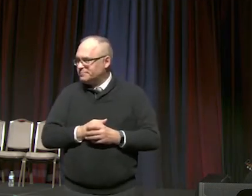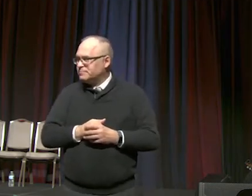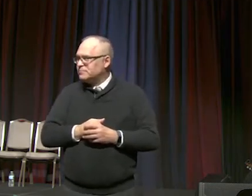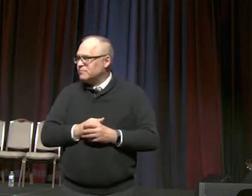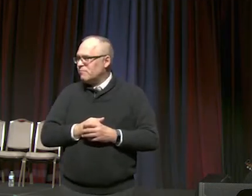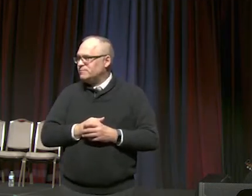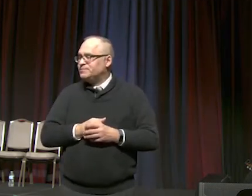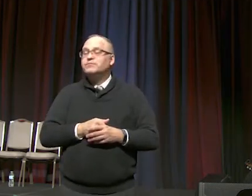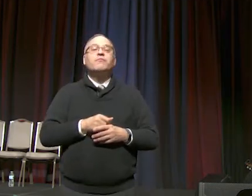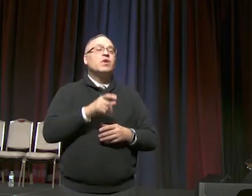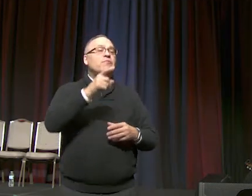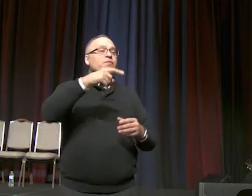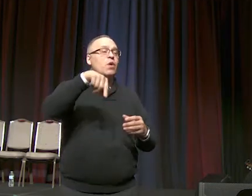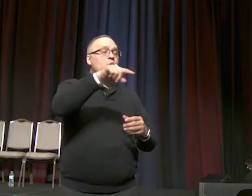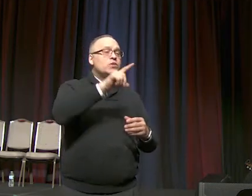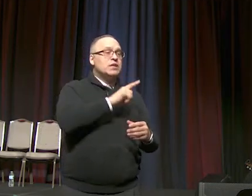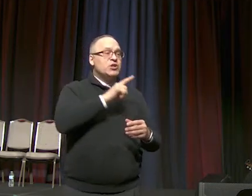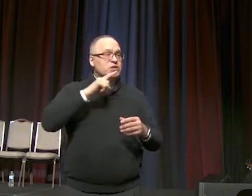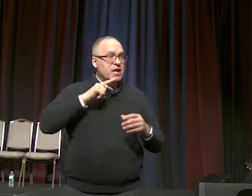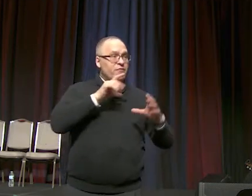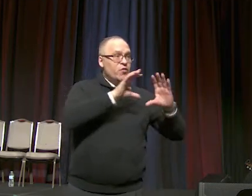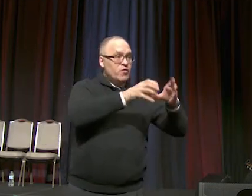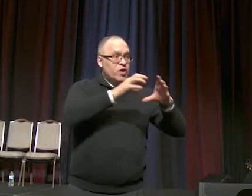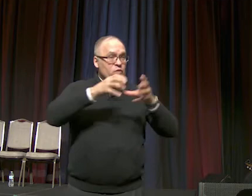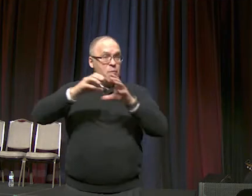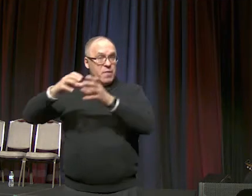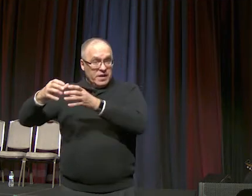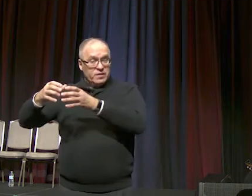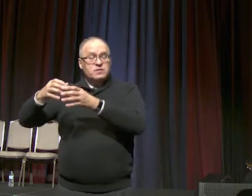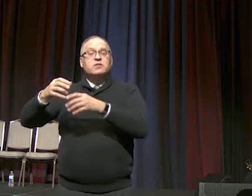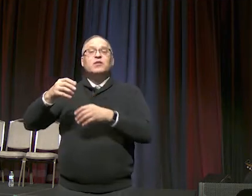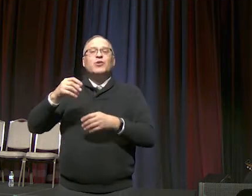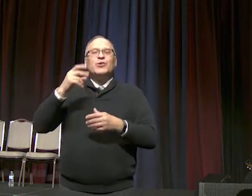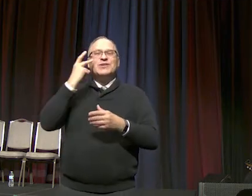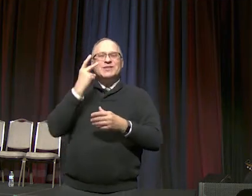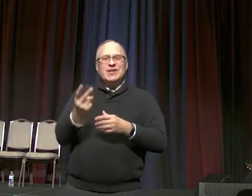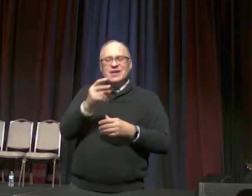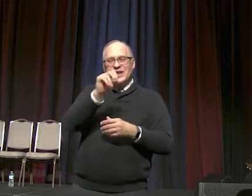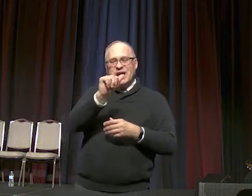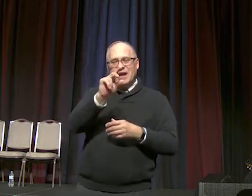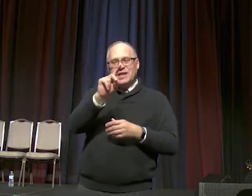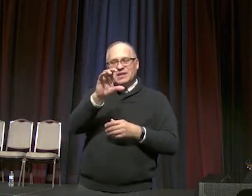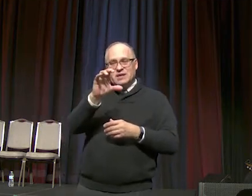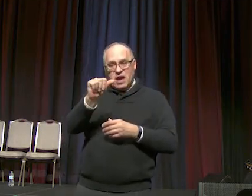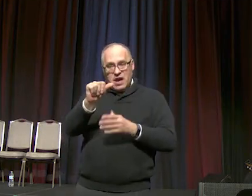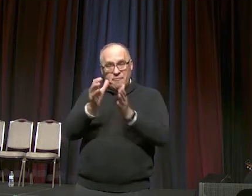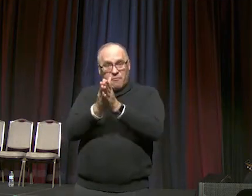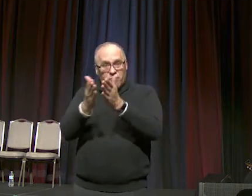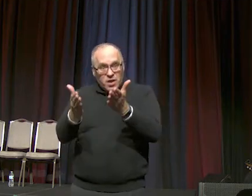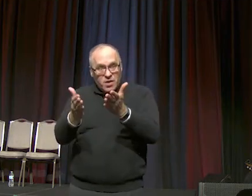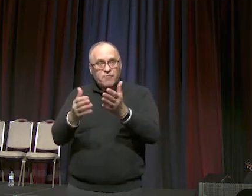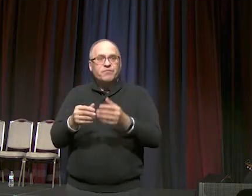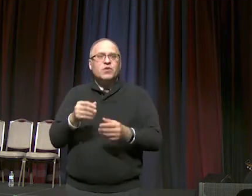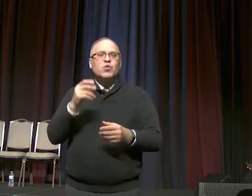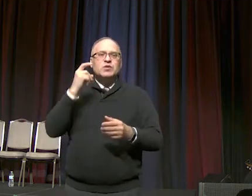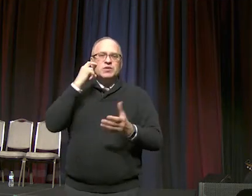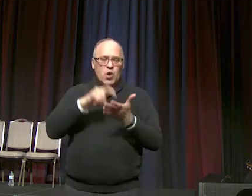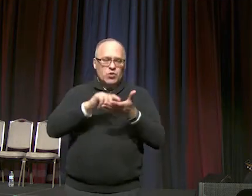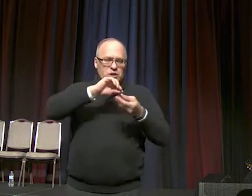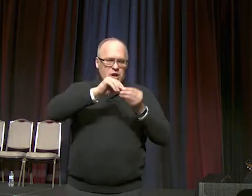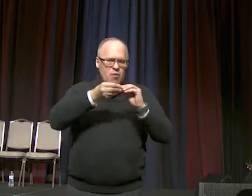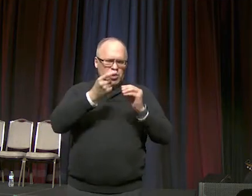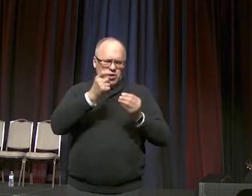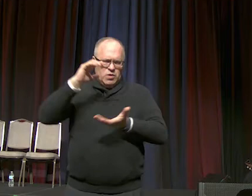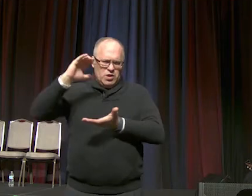Those legislative committees, as you will find them in the Advanced Daily Christian Advocate, those numbers are lower, but that is,